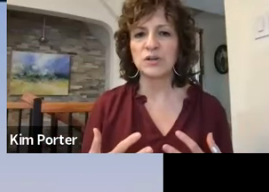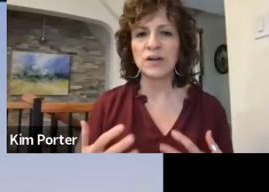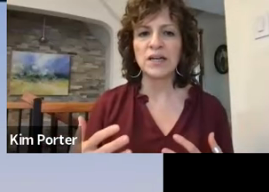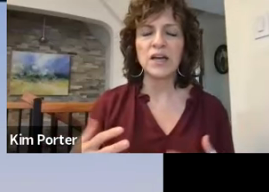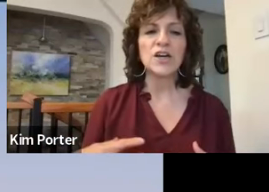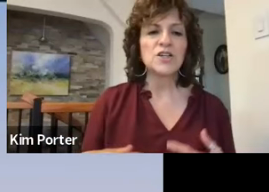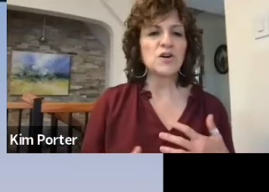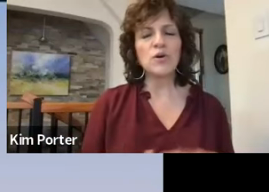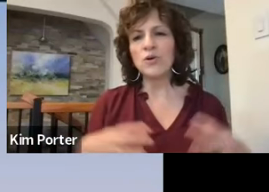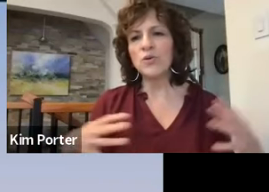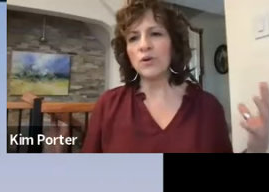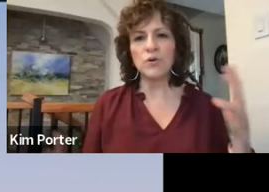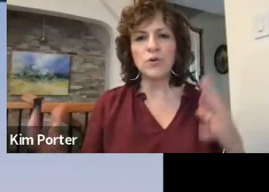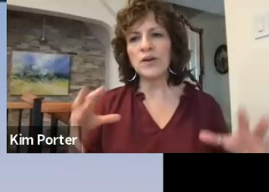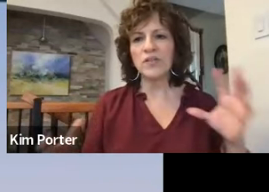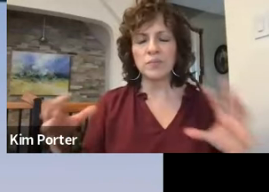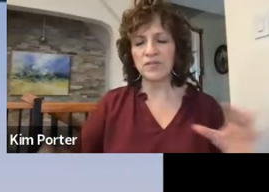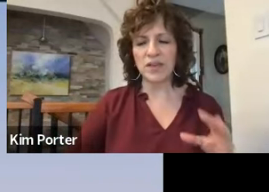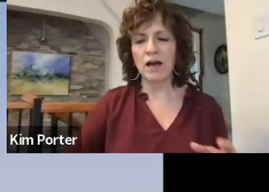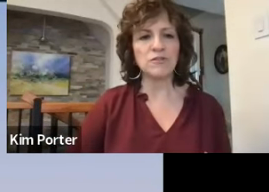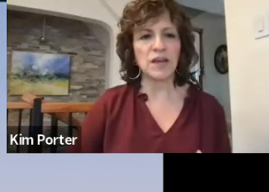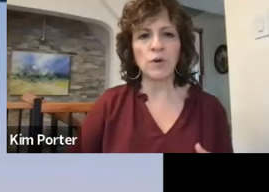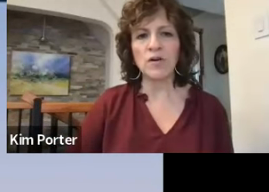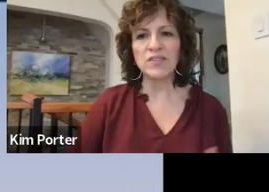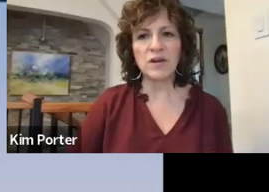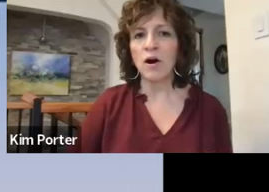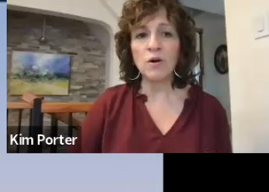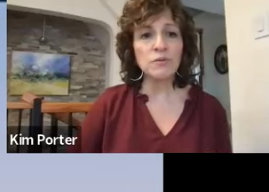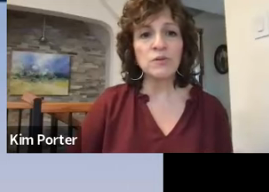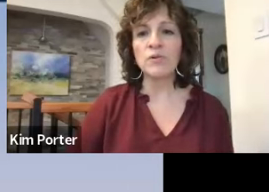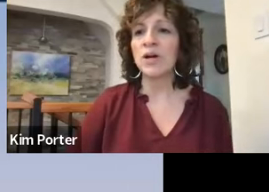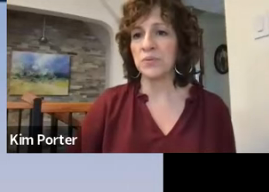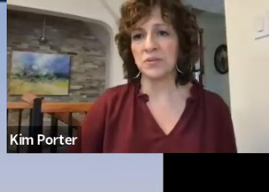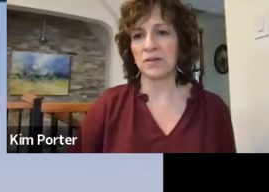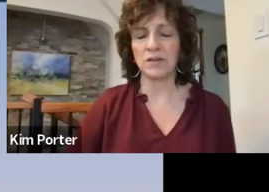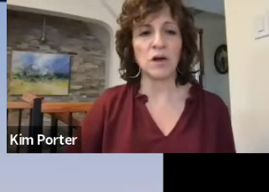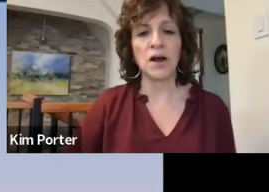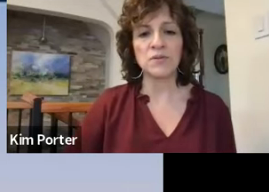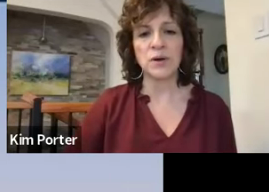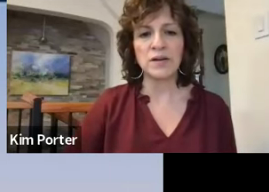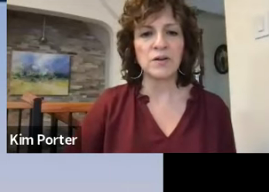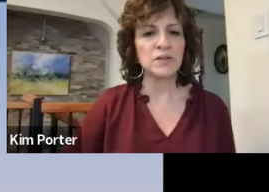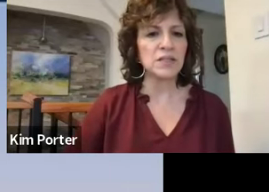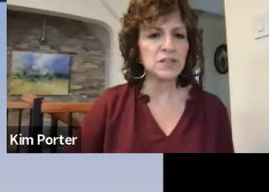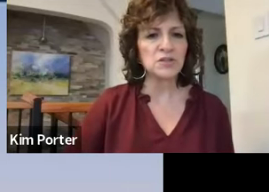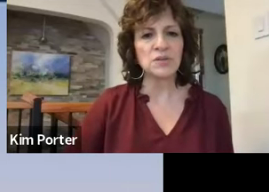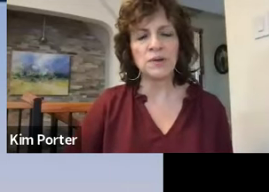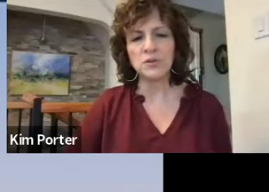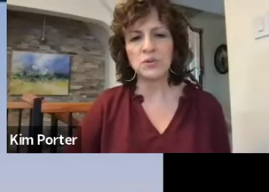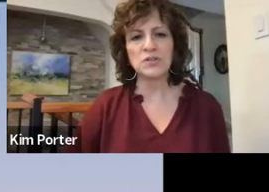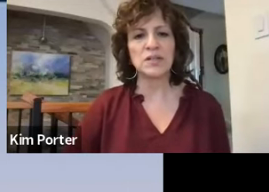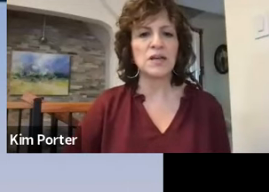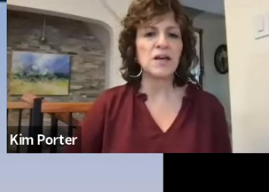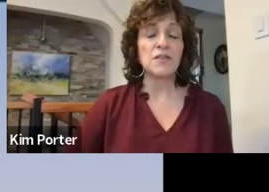these children, right? So who makes up this scaffolding? Well, it's all the grown-ups in their lives, right? All the teachers